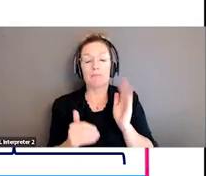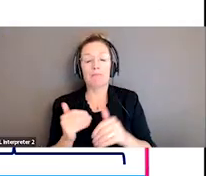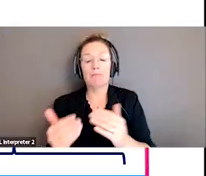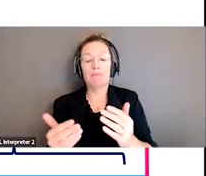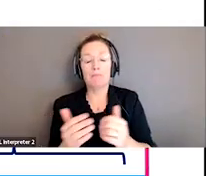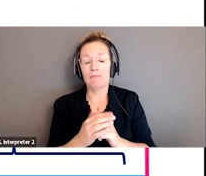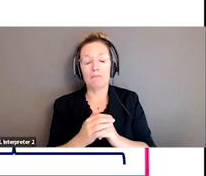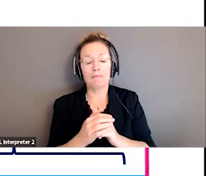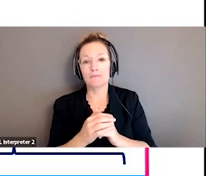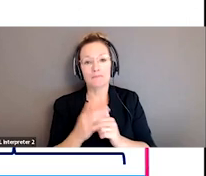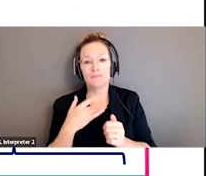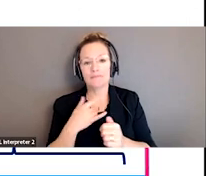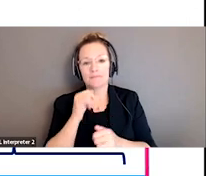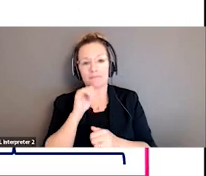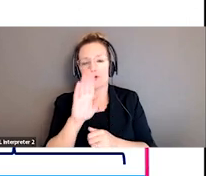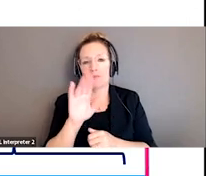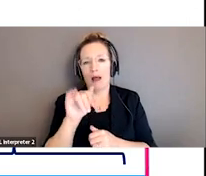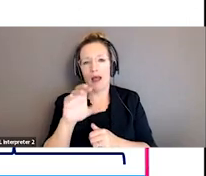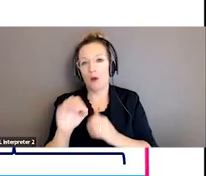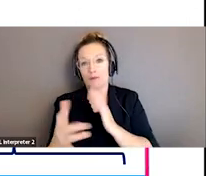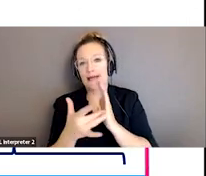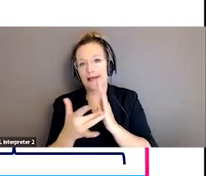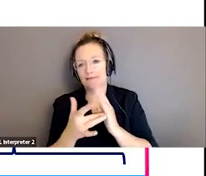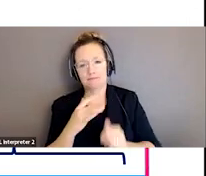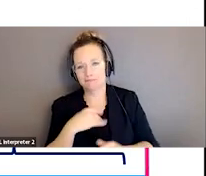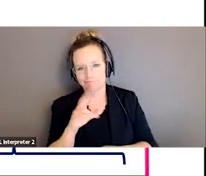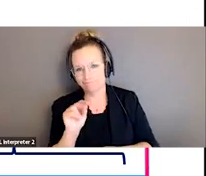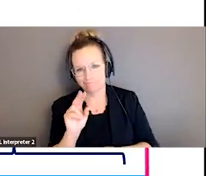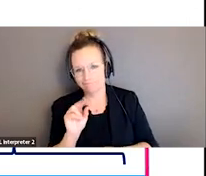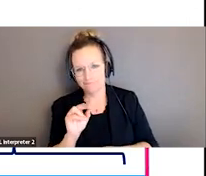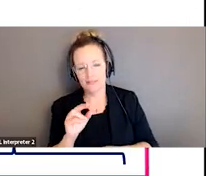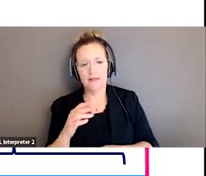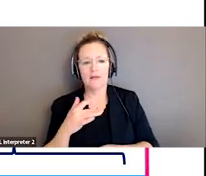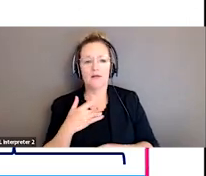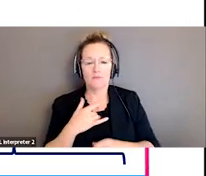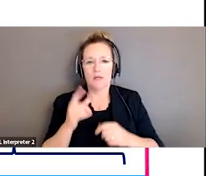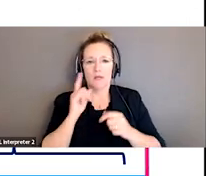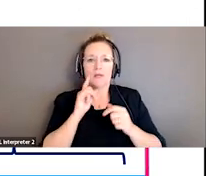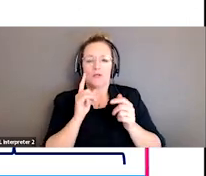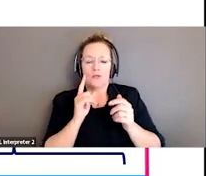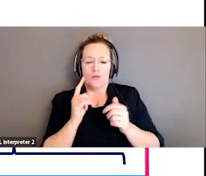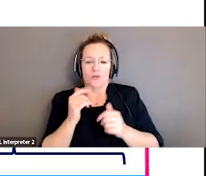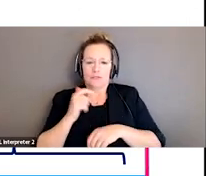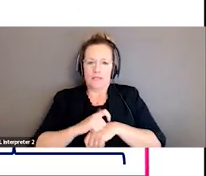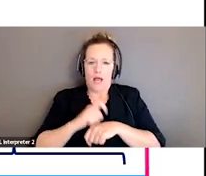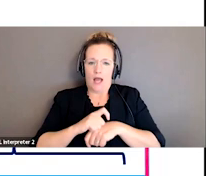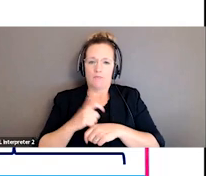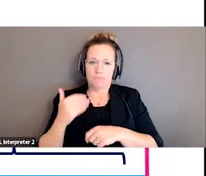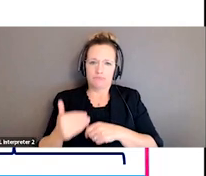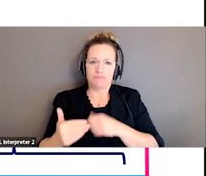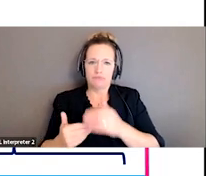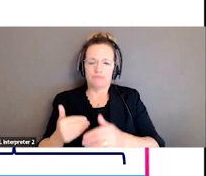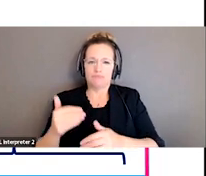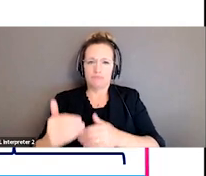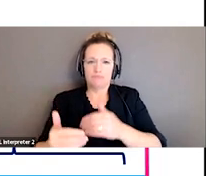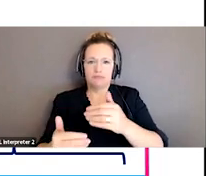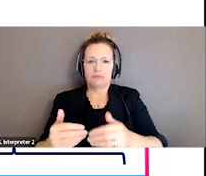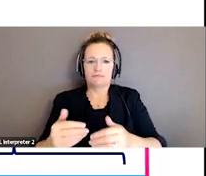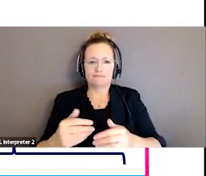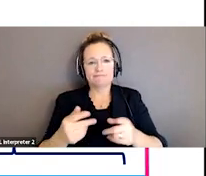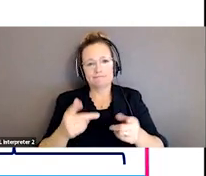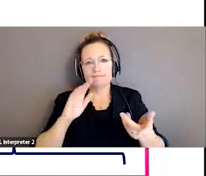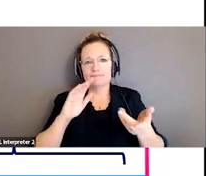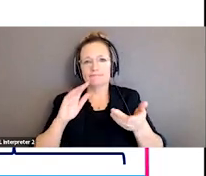a very typical type of filing strategy, whereas this would not work necessarily in the telecom